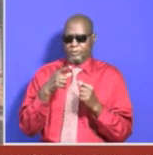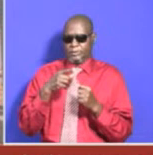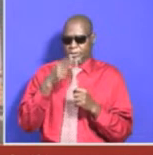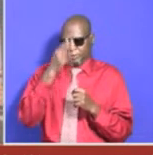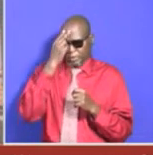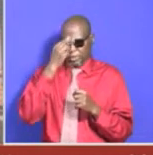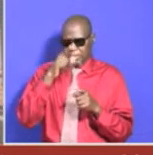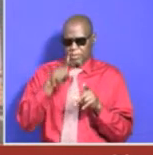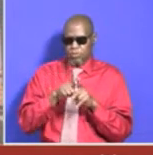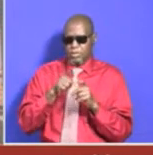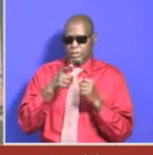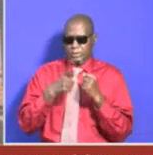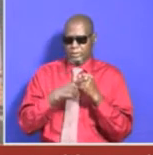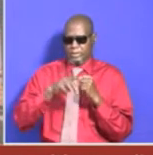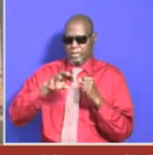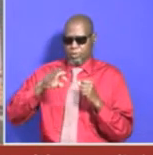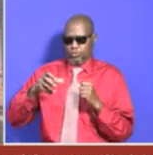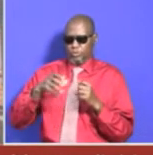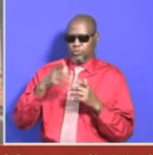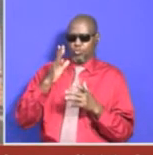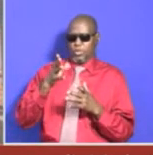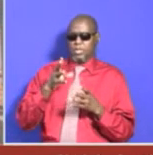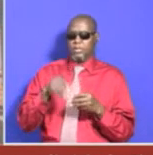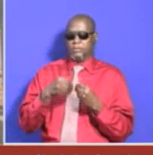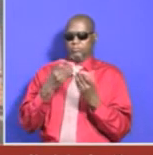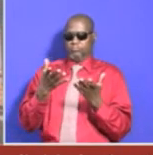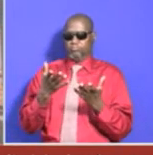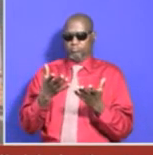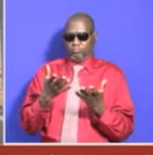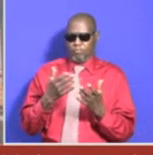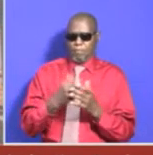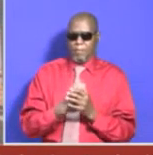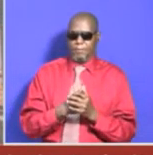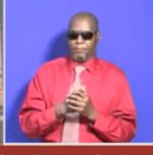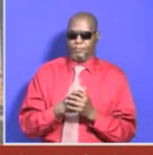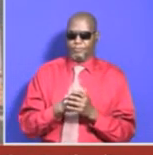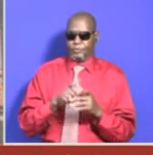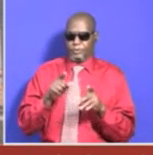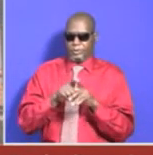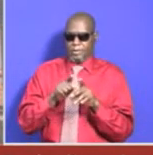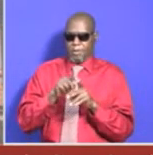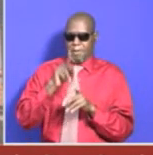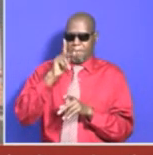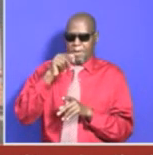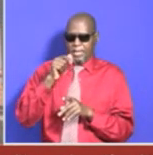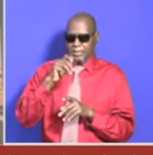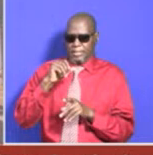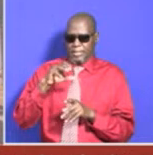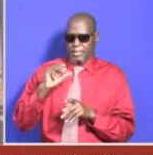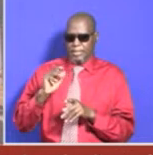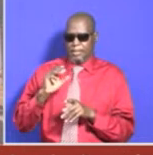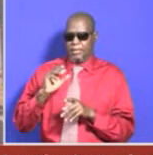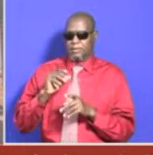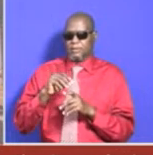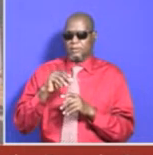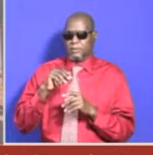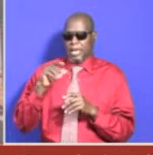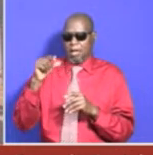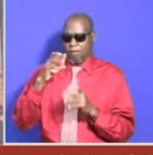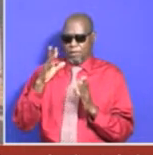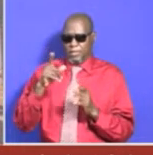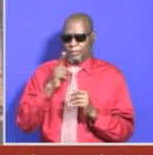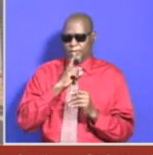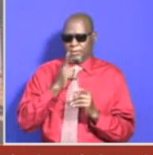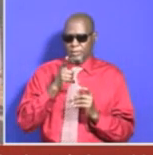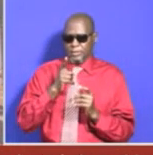for the human life conflict compensation. On his part, Narok Governor Patrick Antutu say the 2 levels of government will collaborate to build